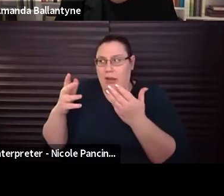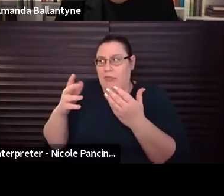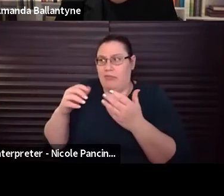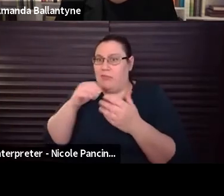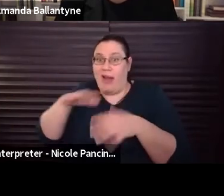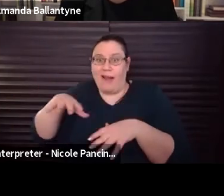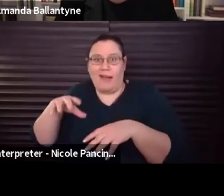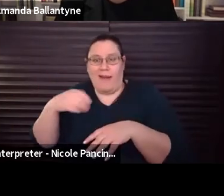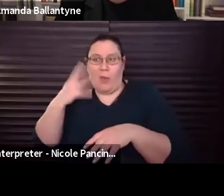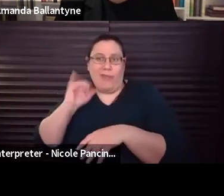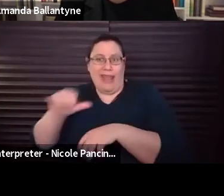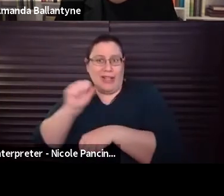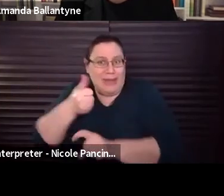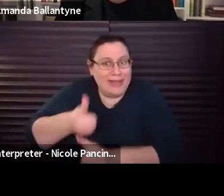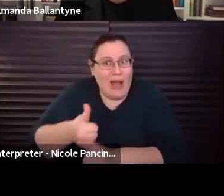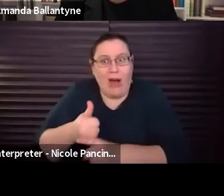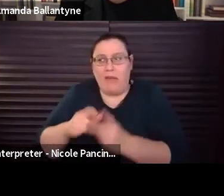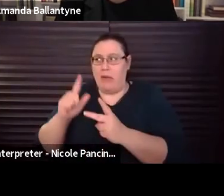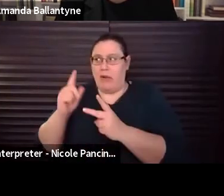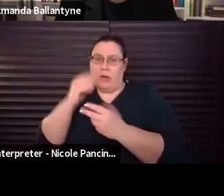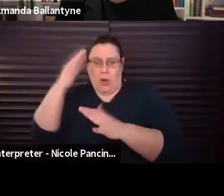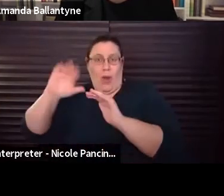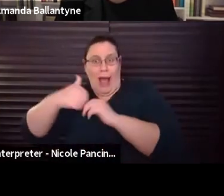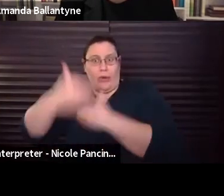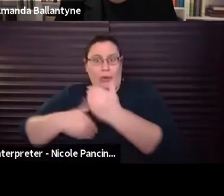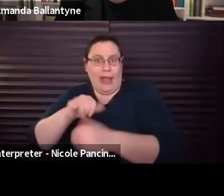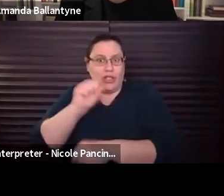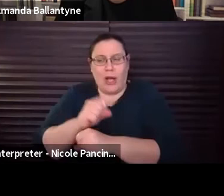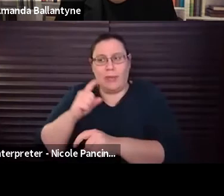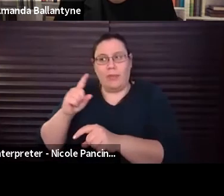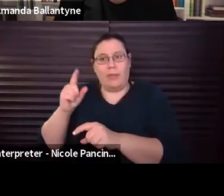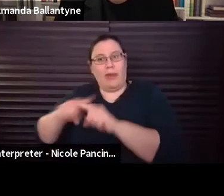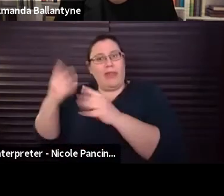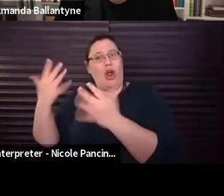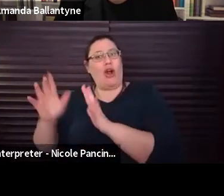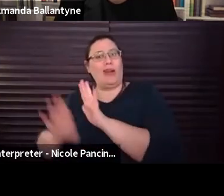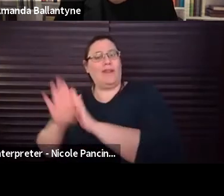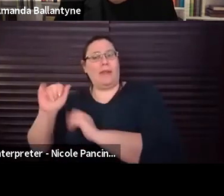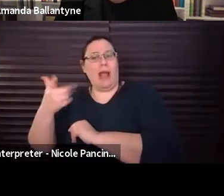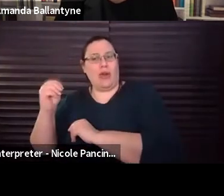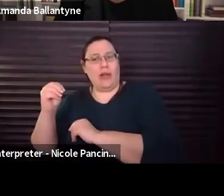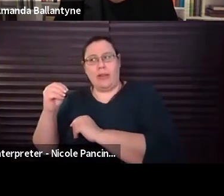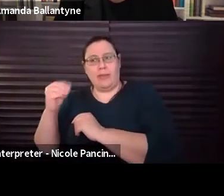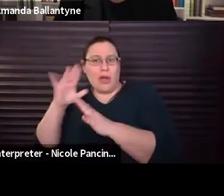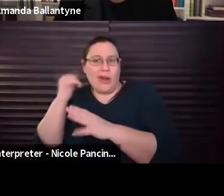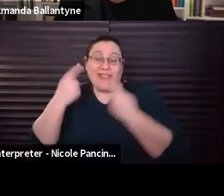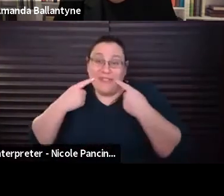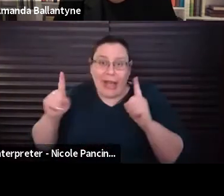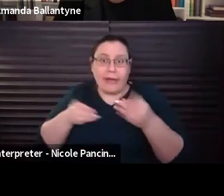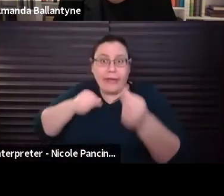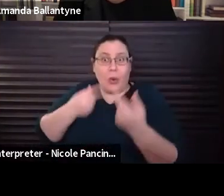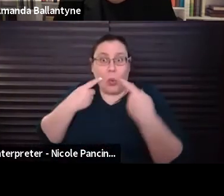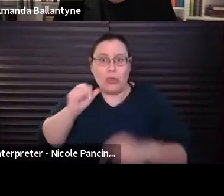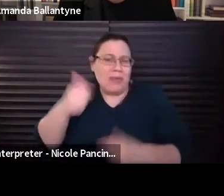or have a lot of information about how to do these jobs in order to build algorithms that are effective and efficient. And so we have to